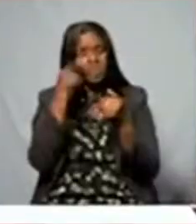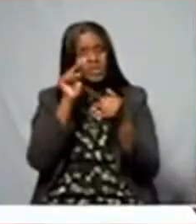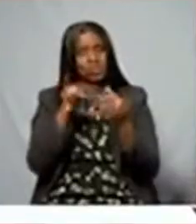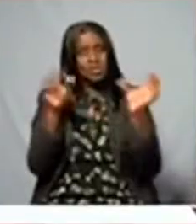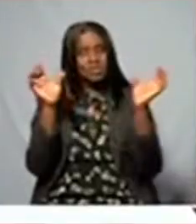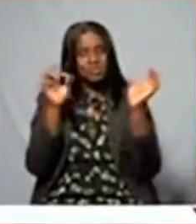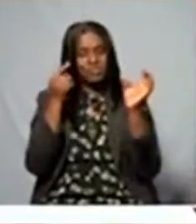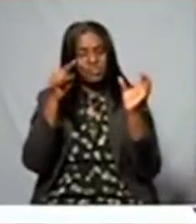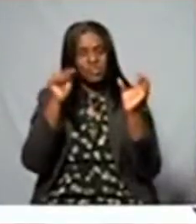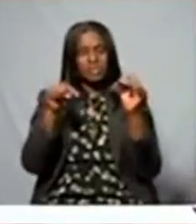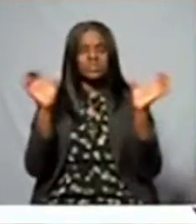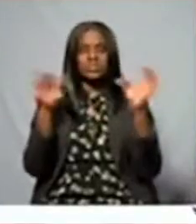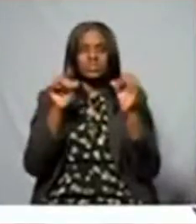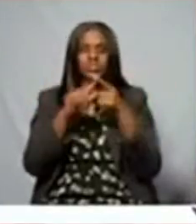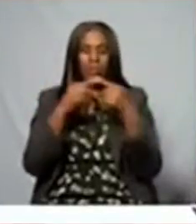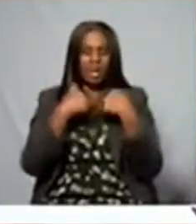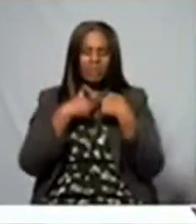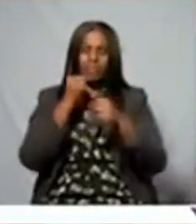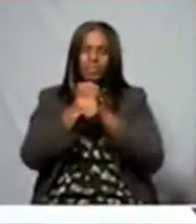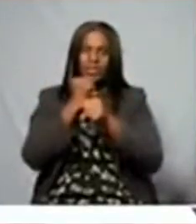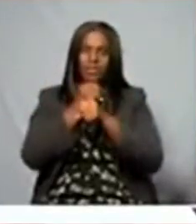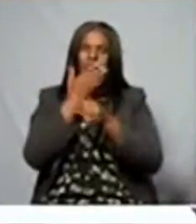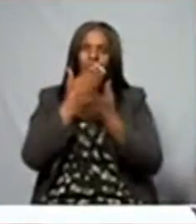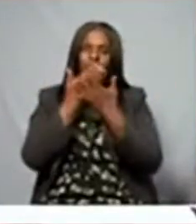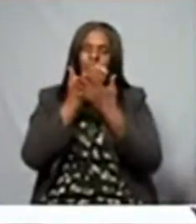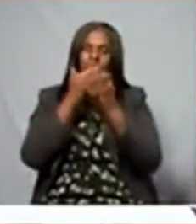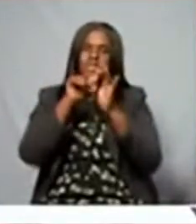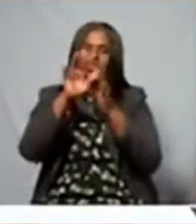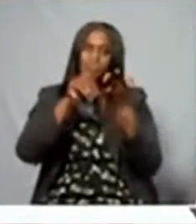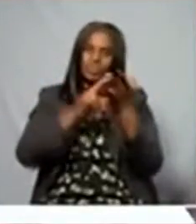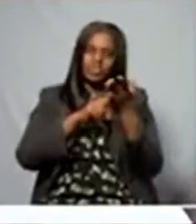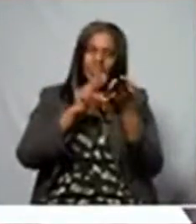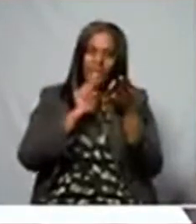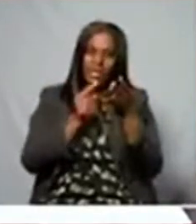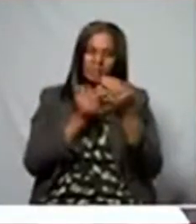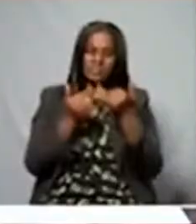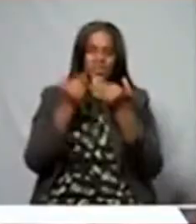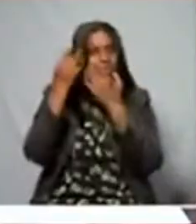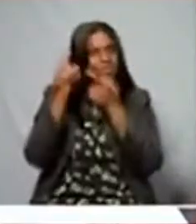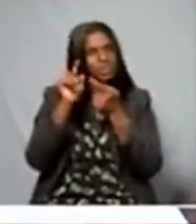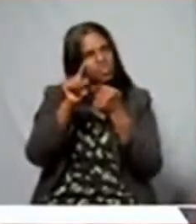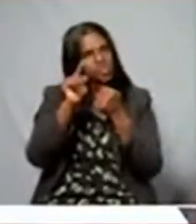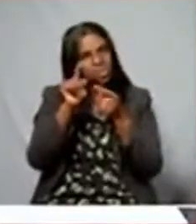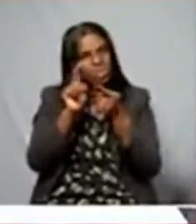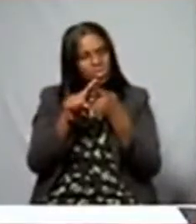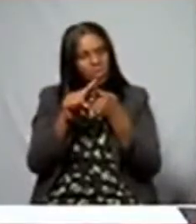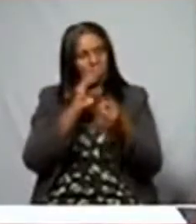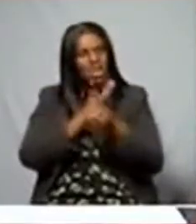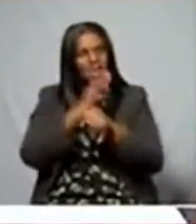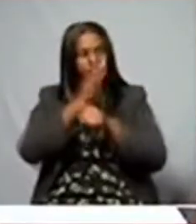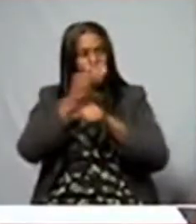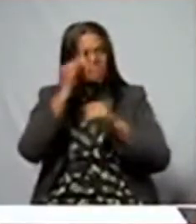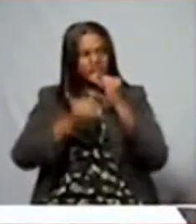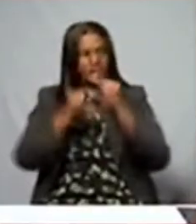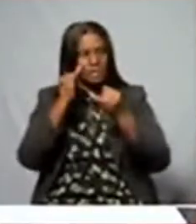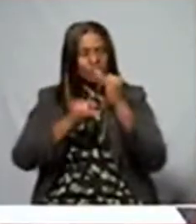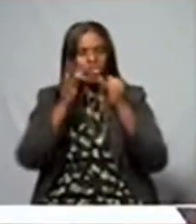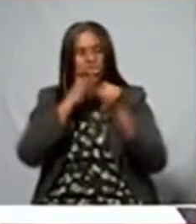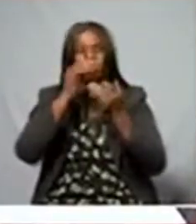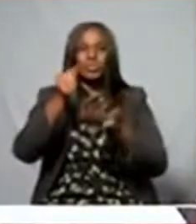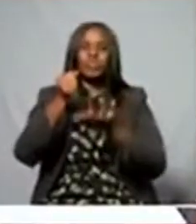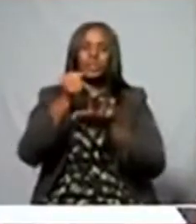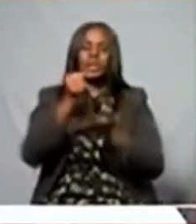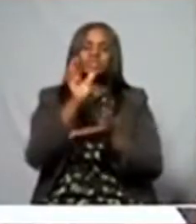committee to have done justice on your report, we expected you either after the final budget